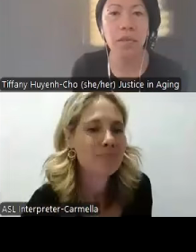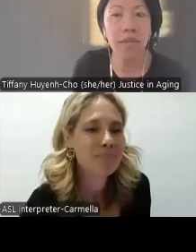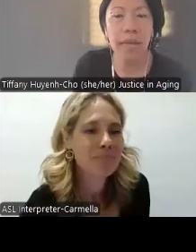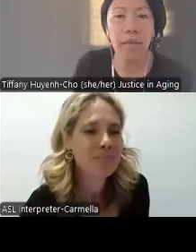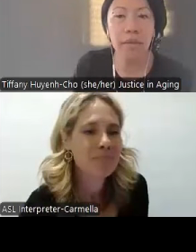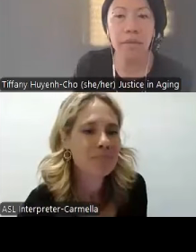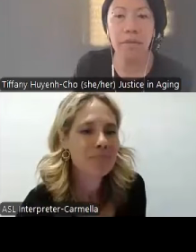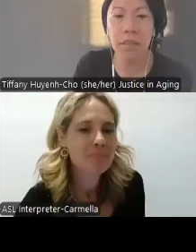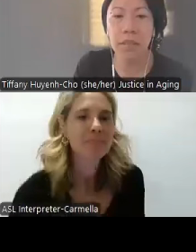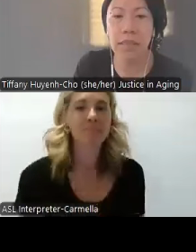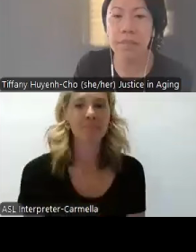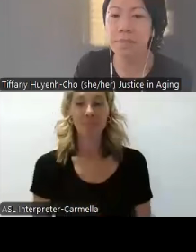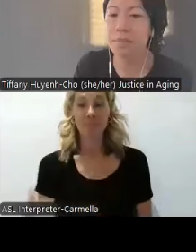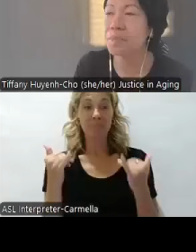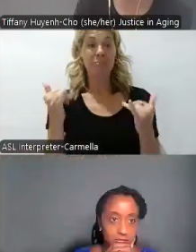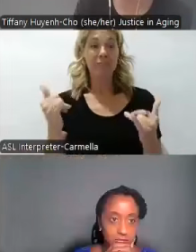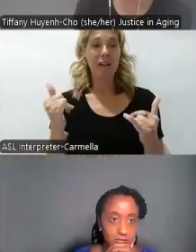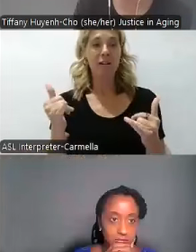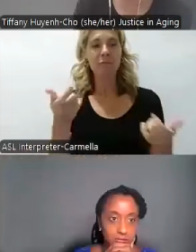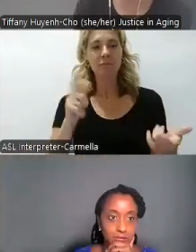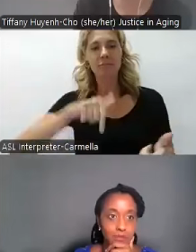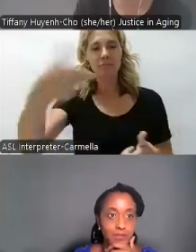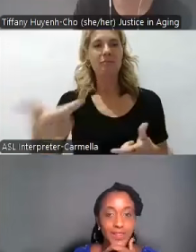And with that, I'll turn it over to Gelila.